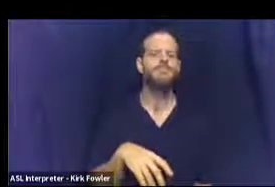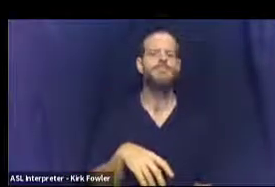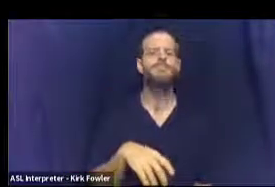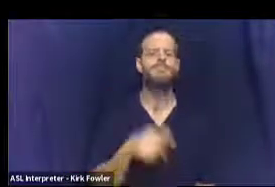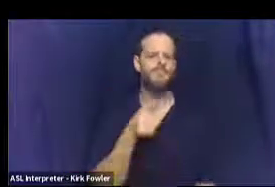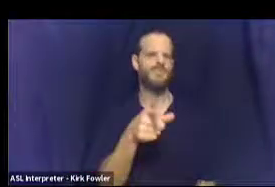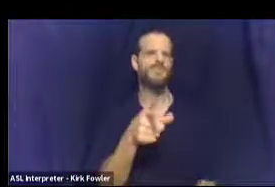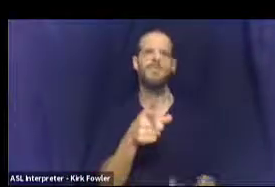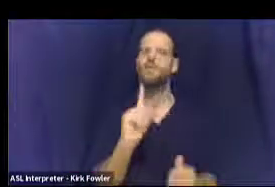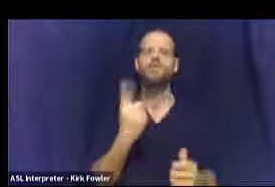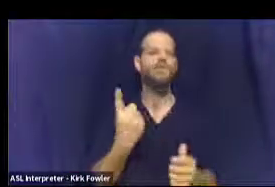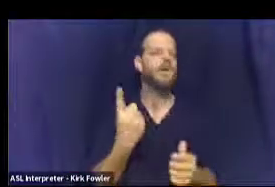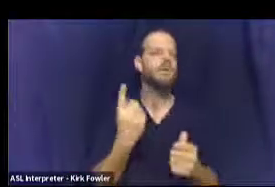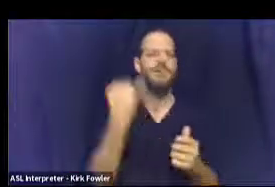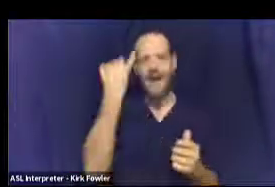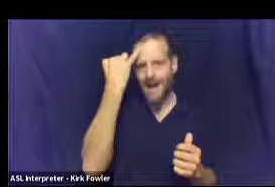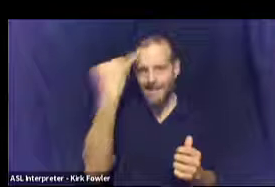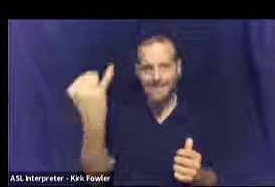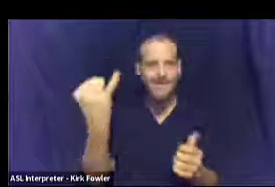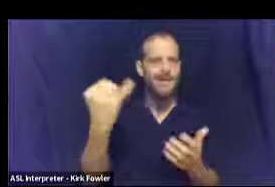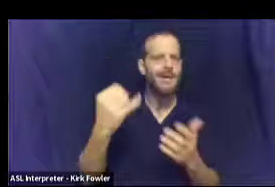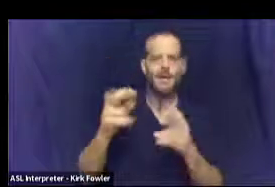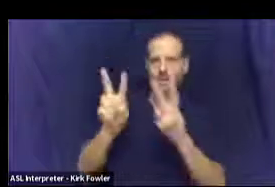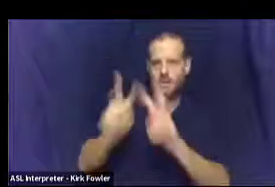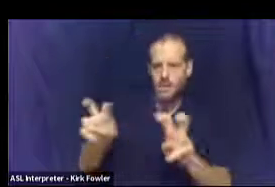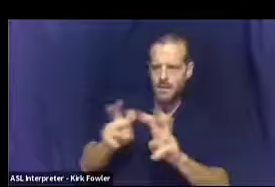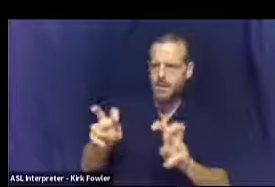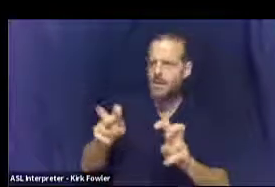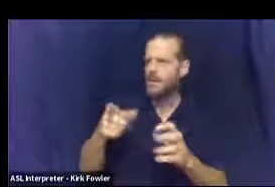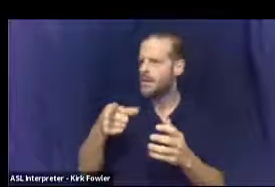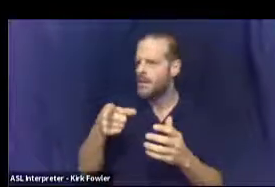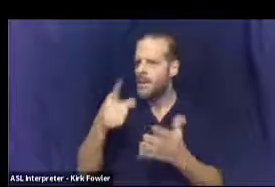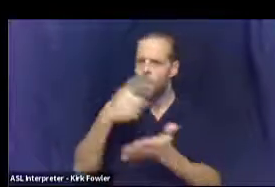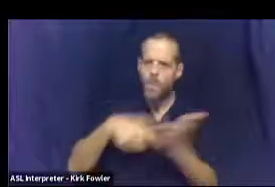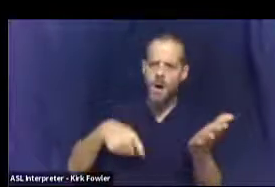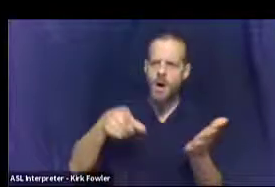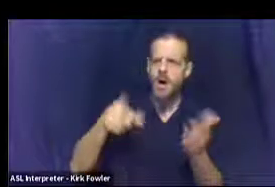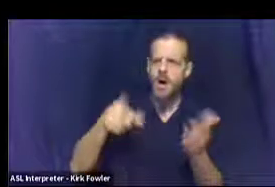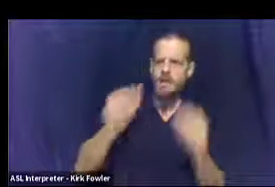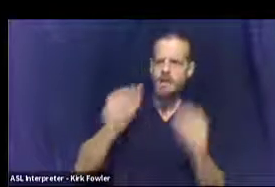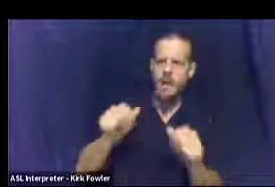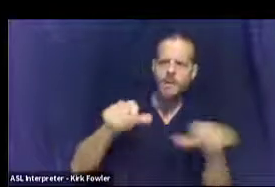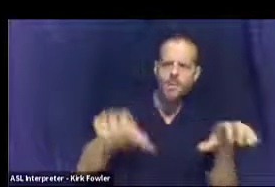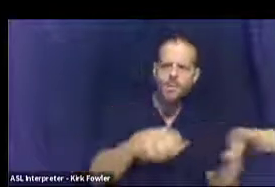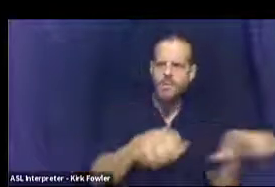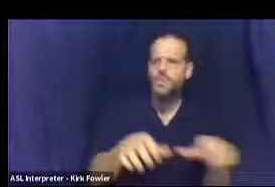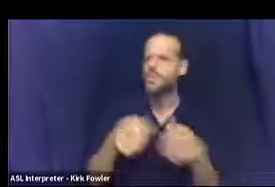just a good idea of what materials the child can access and what they're interested in.